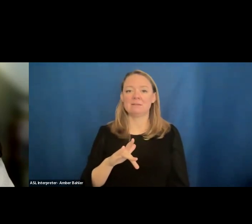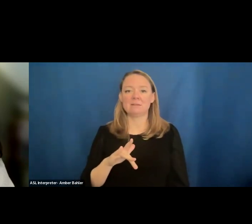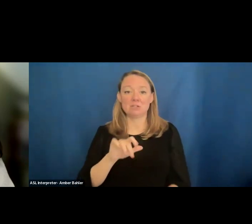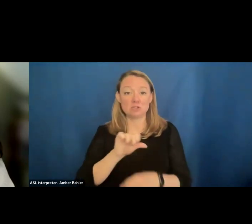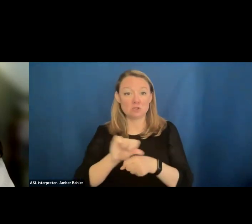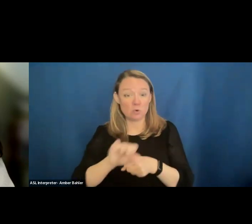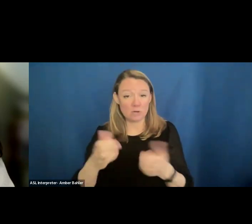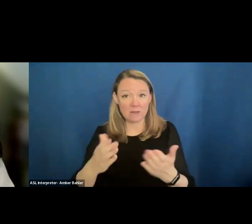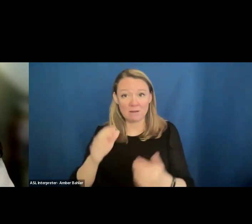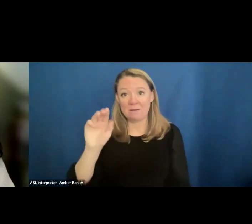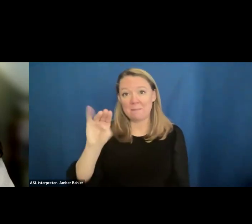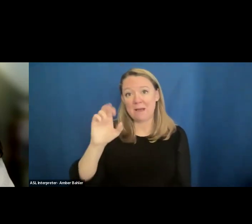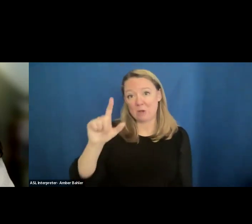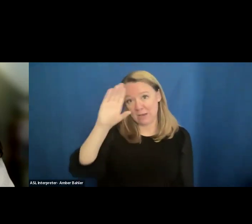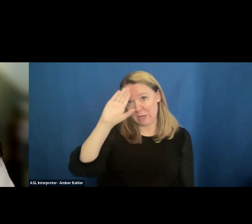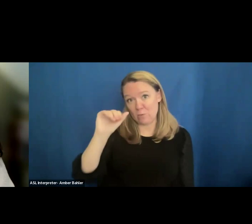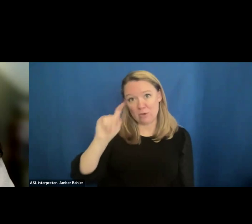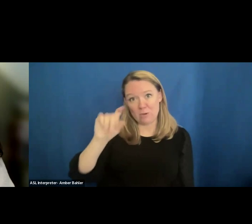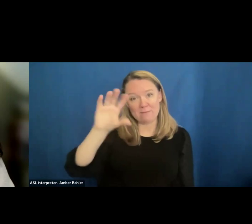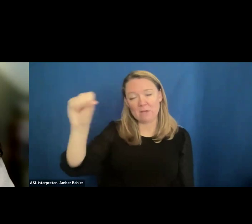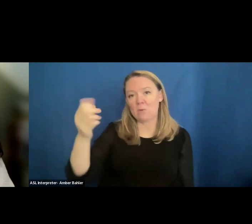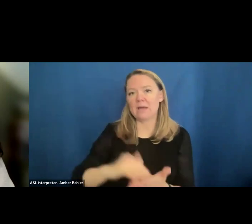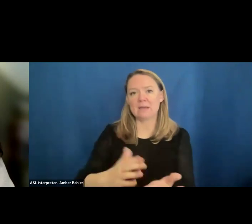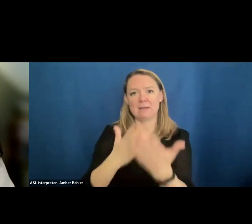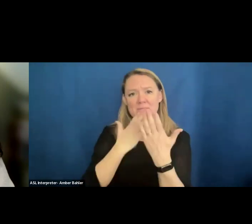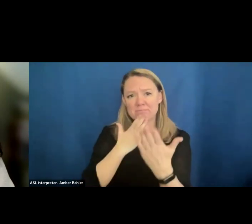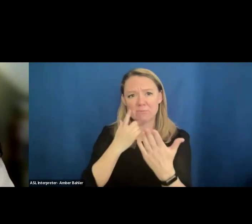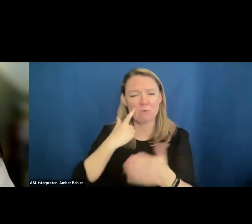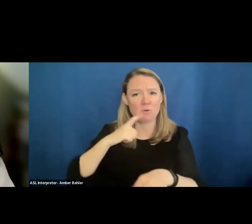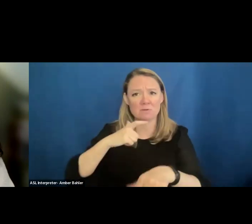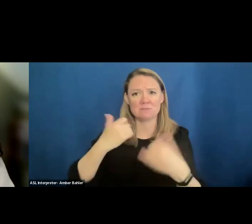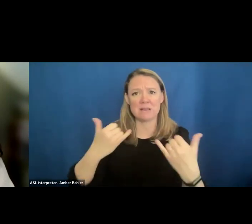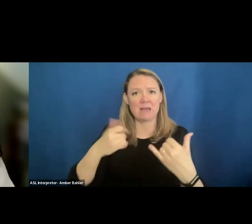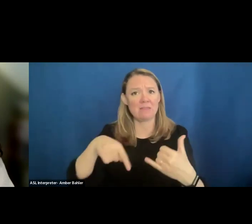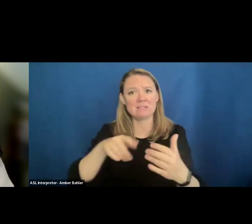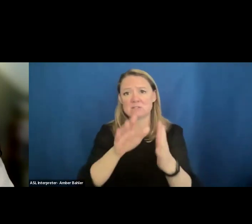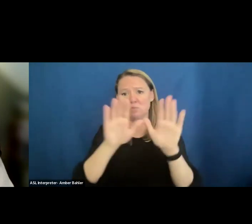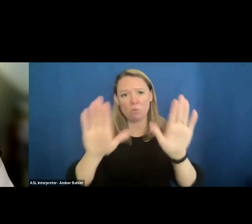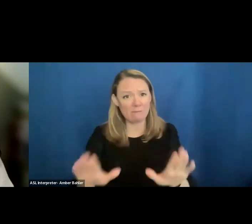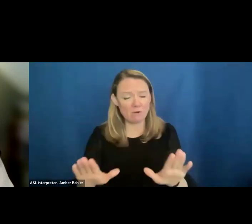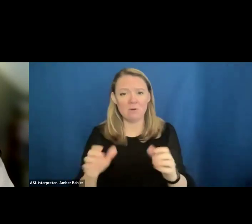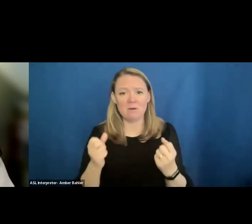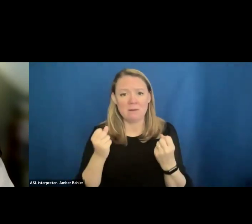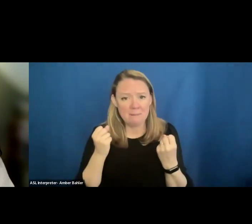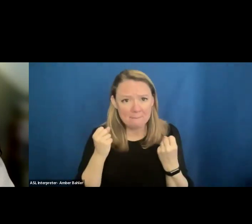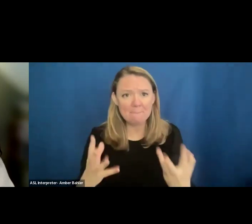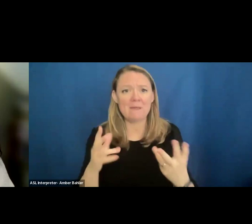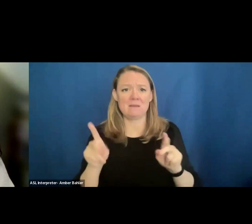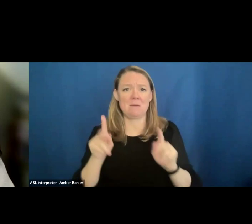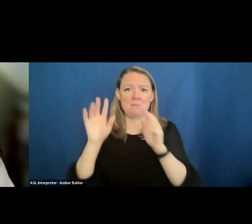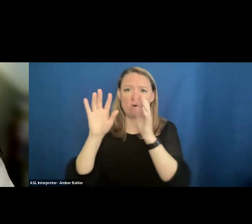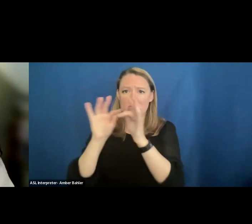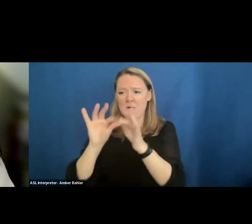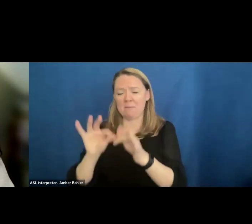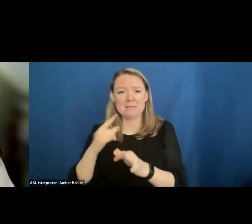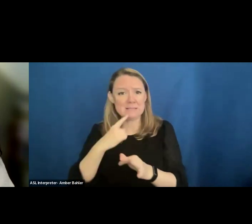Michael, thank you. I know you have to go. Thank you so much for today. It was wonderful. Lots of people saying how much they appreciated